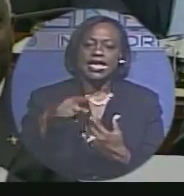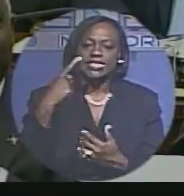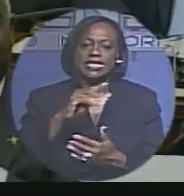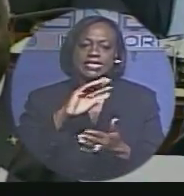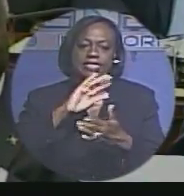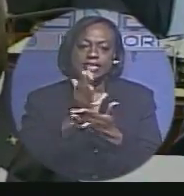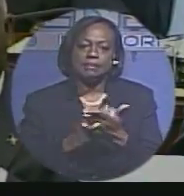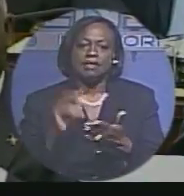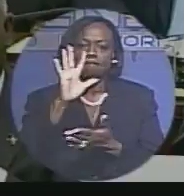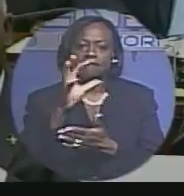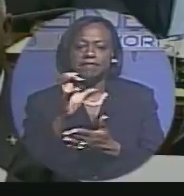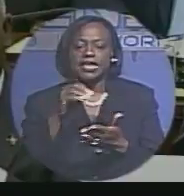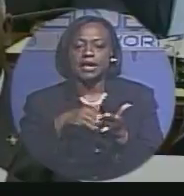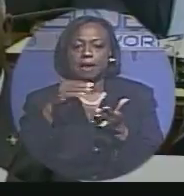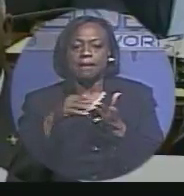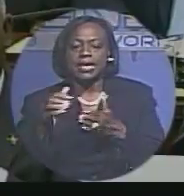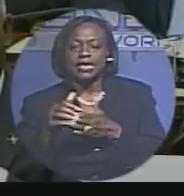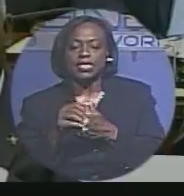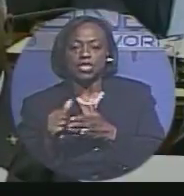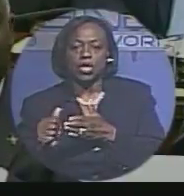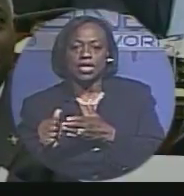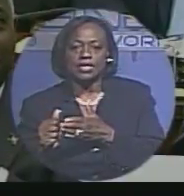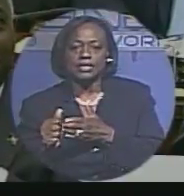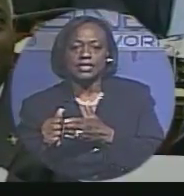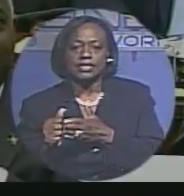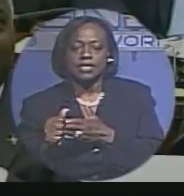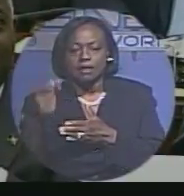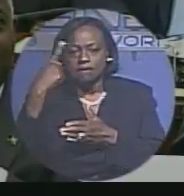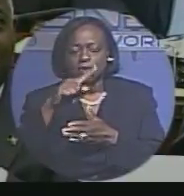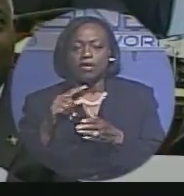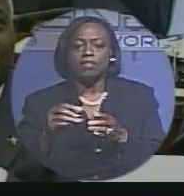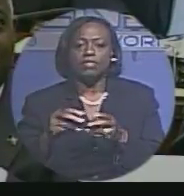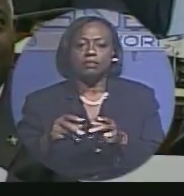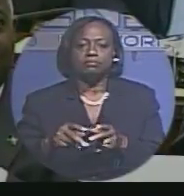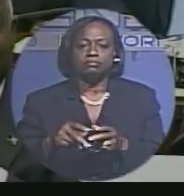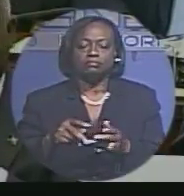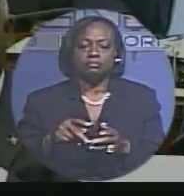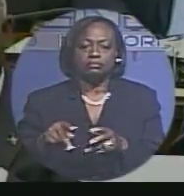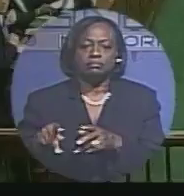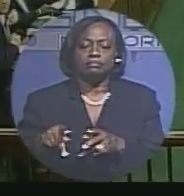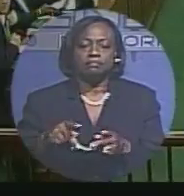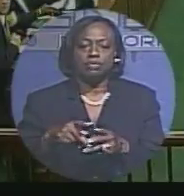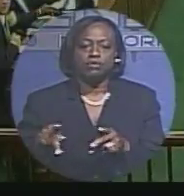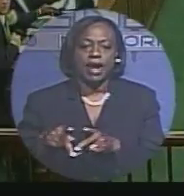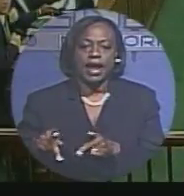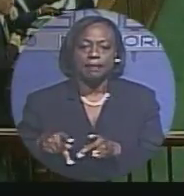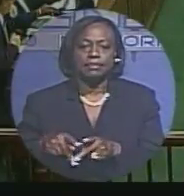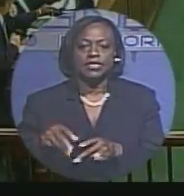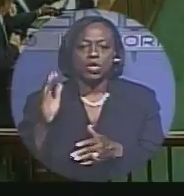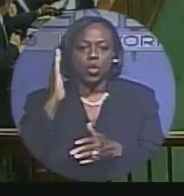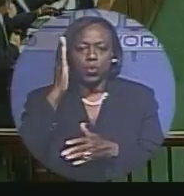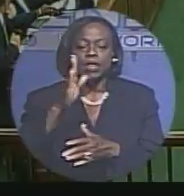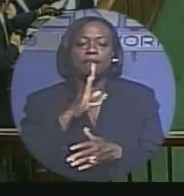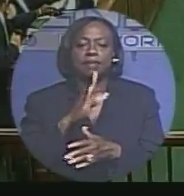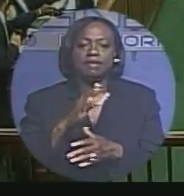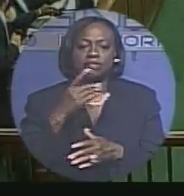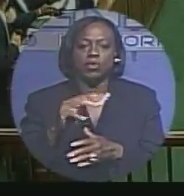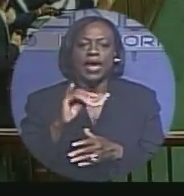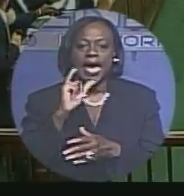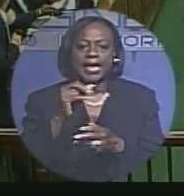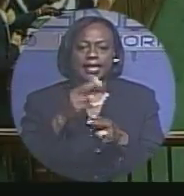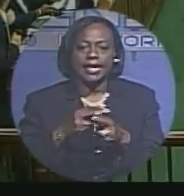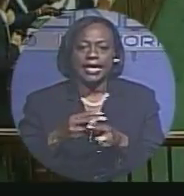$15 million earmarked for its immediate programs will go toward identifying and providing assistance to those